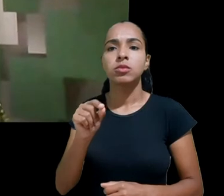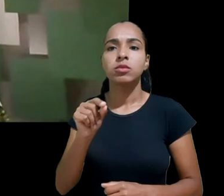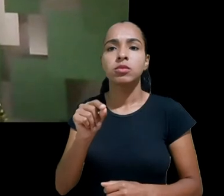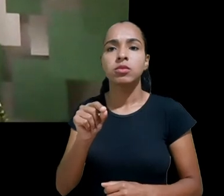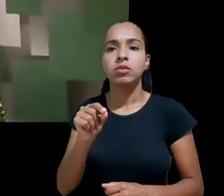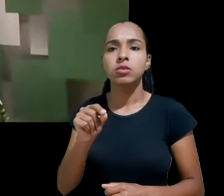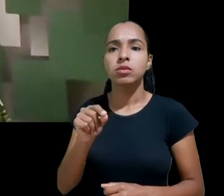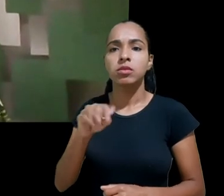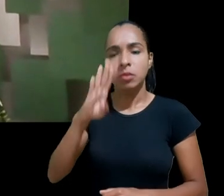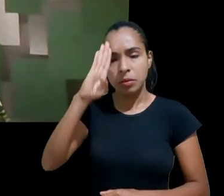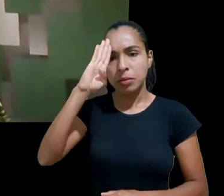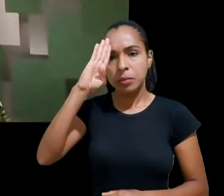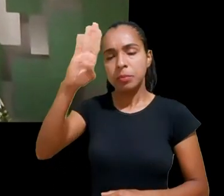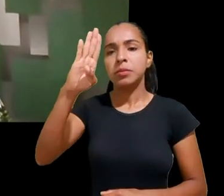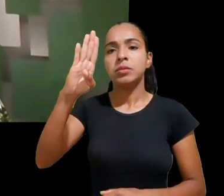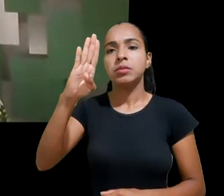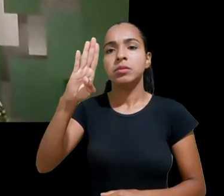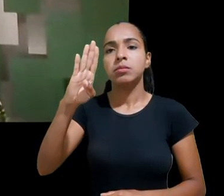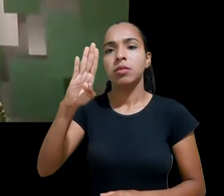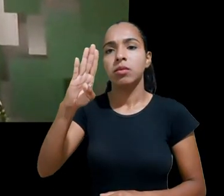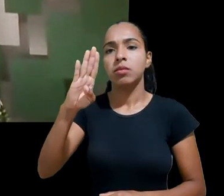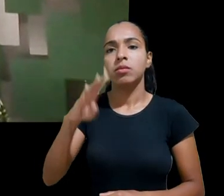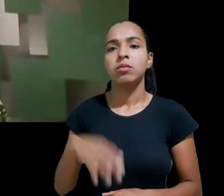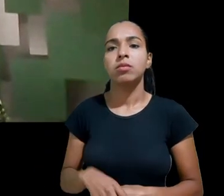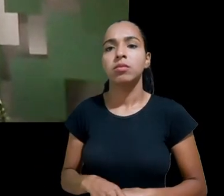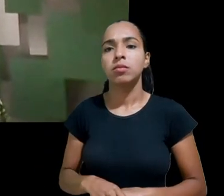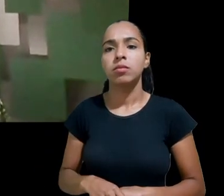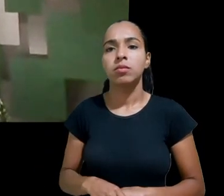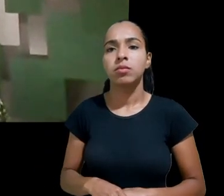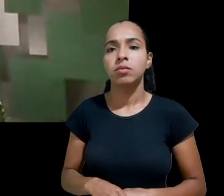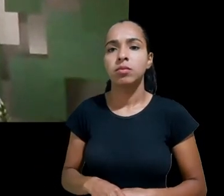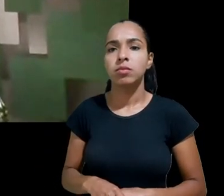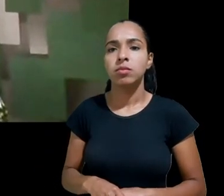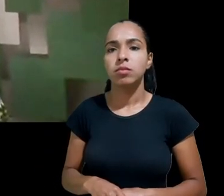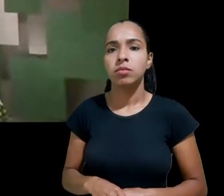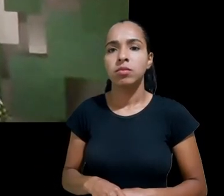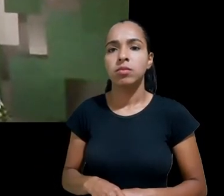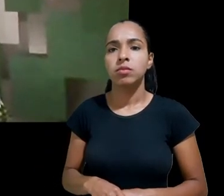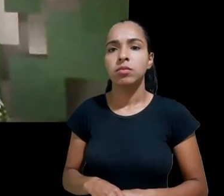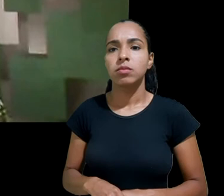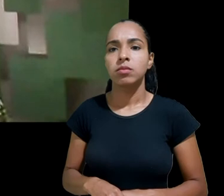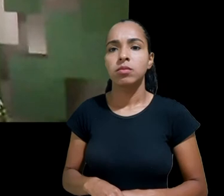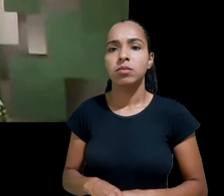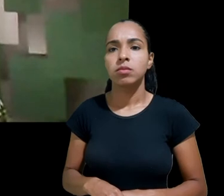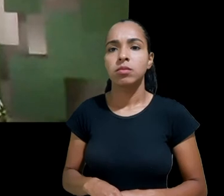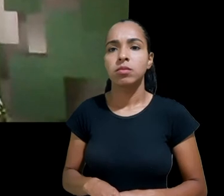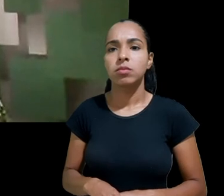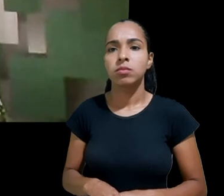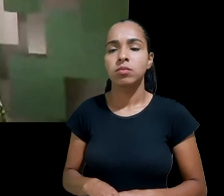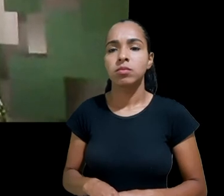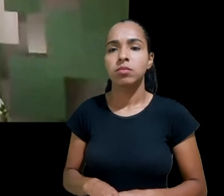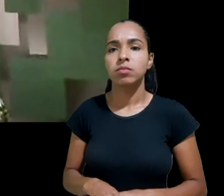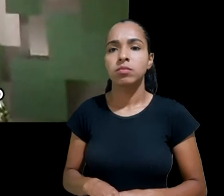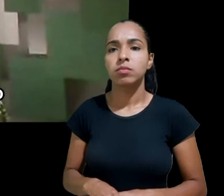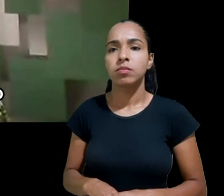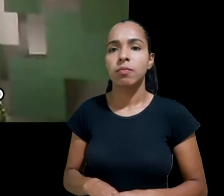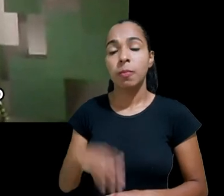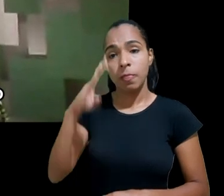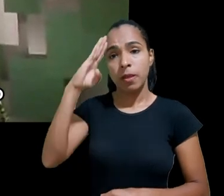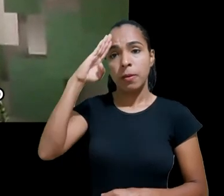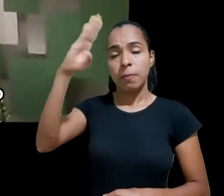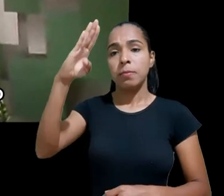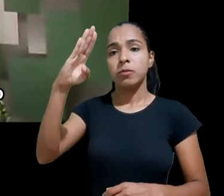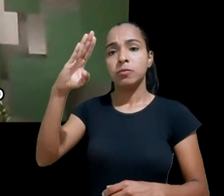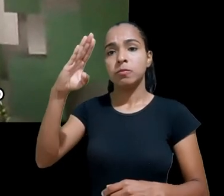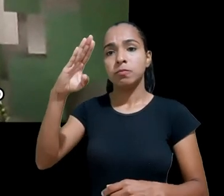safety safety by design principles so we we are currently in discussion with a number of uh institutions to